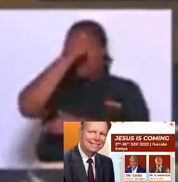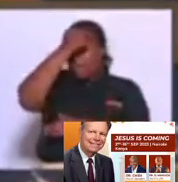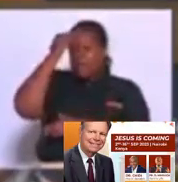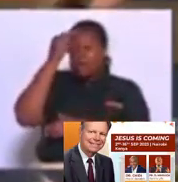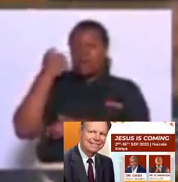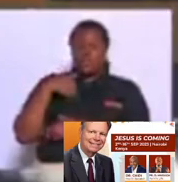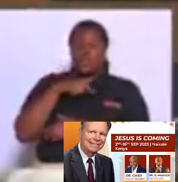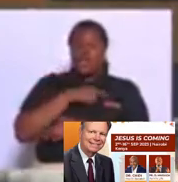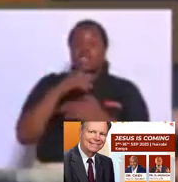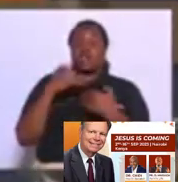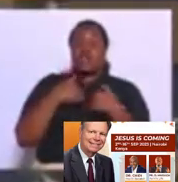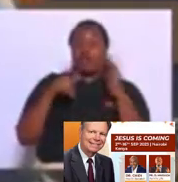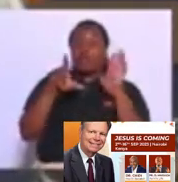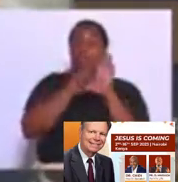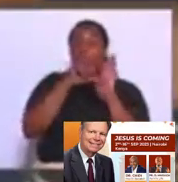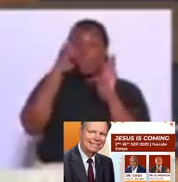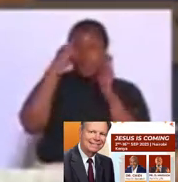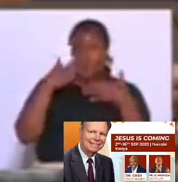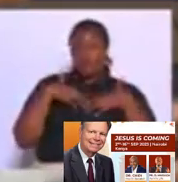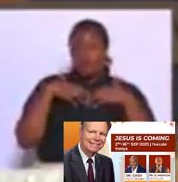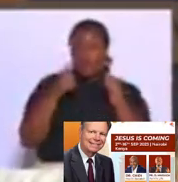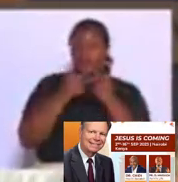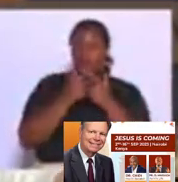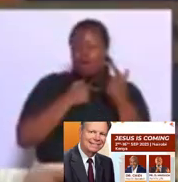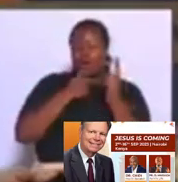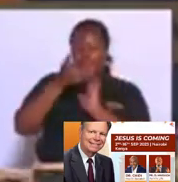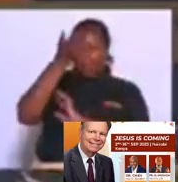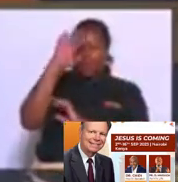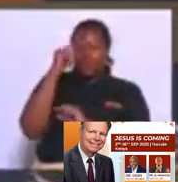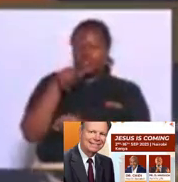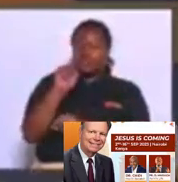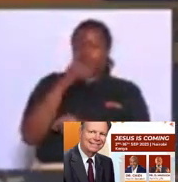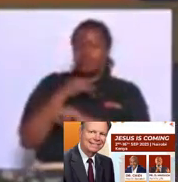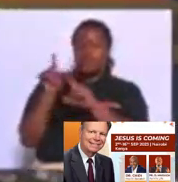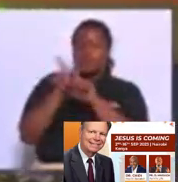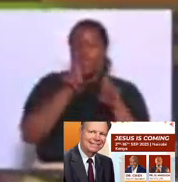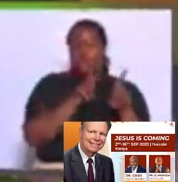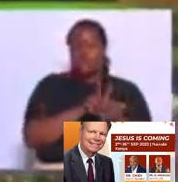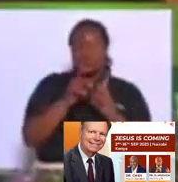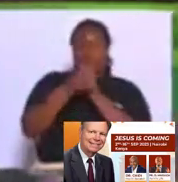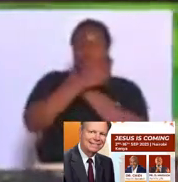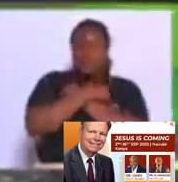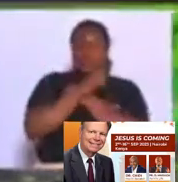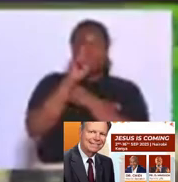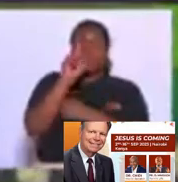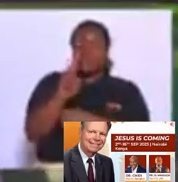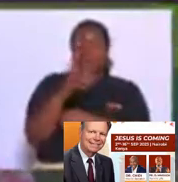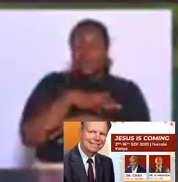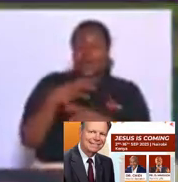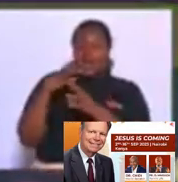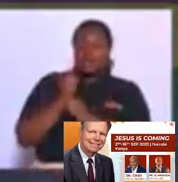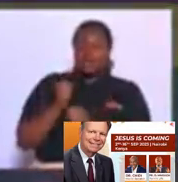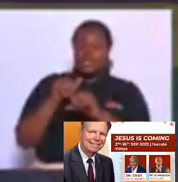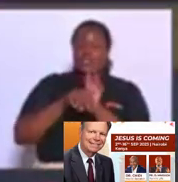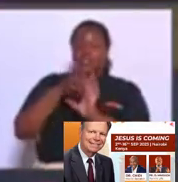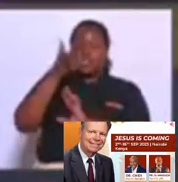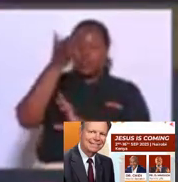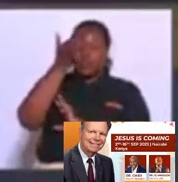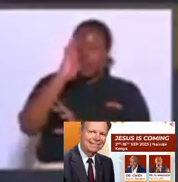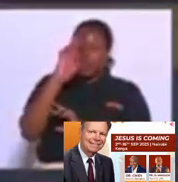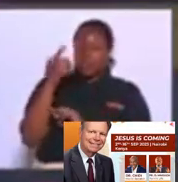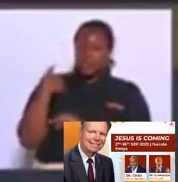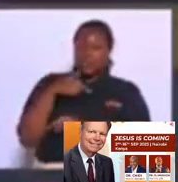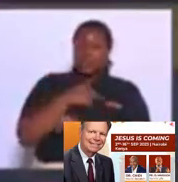the laws of health from God Himself, and love is one of them, and trust in God, we